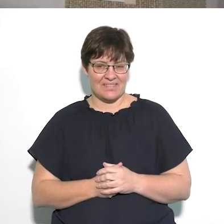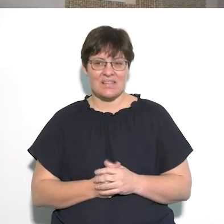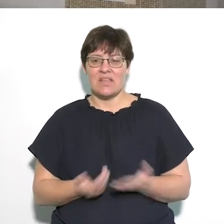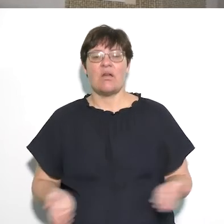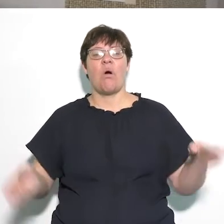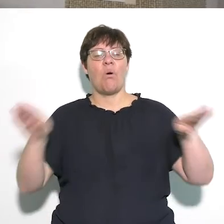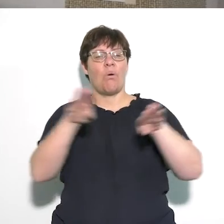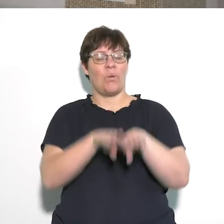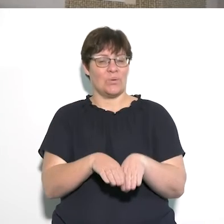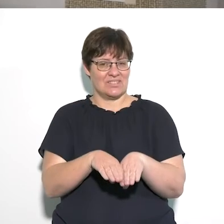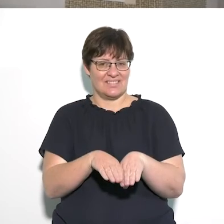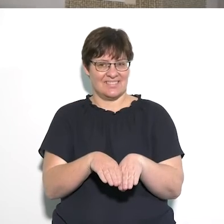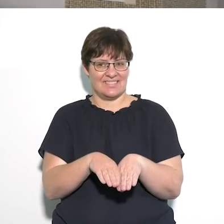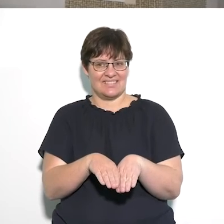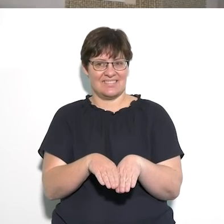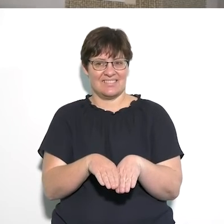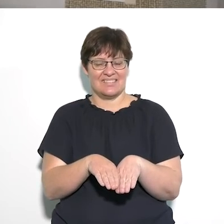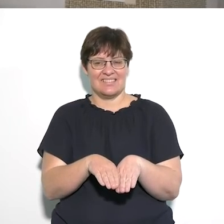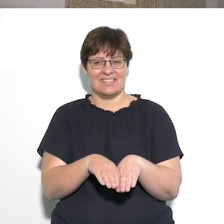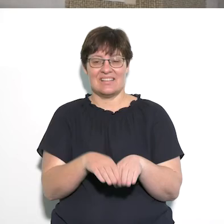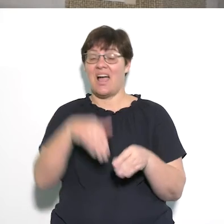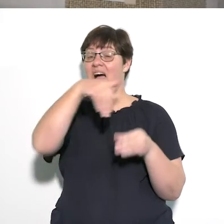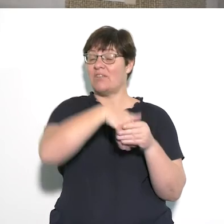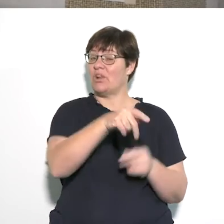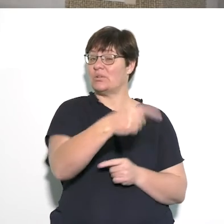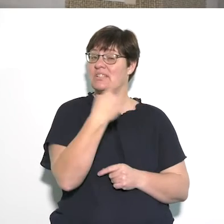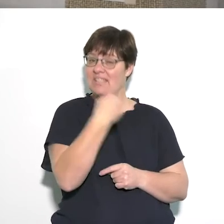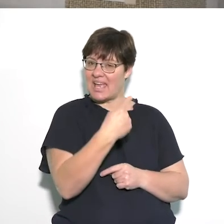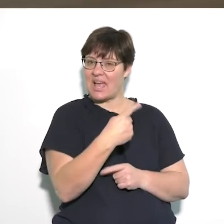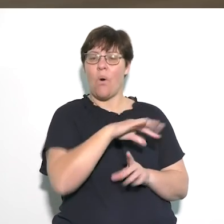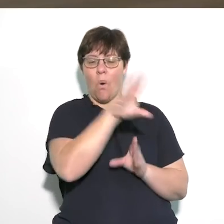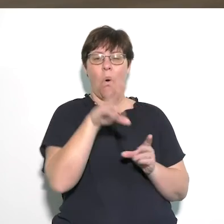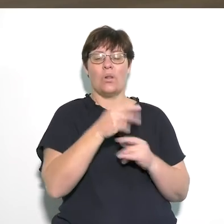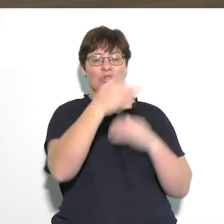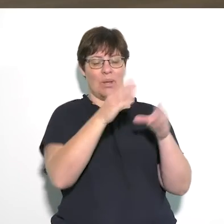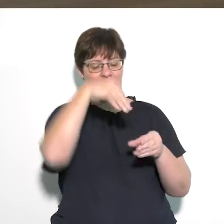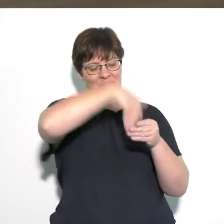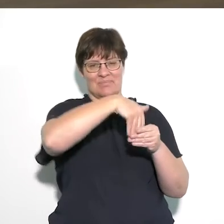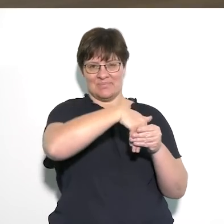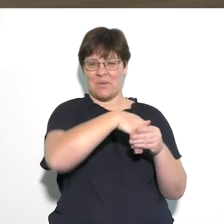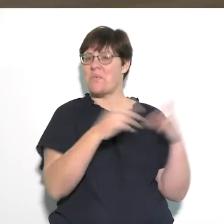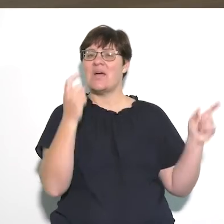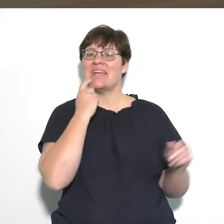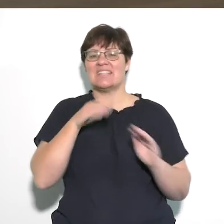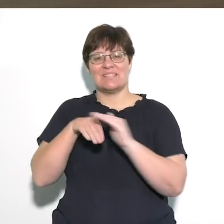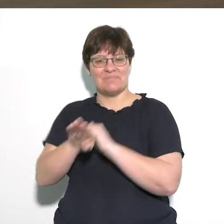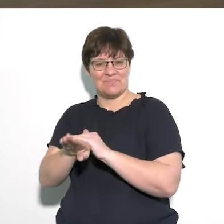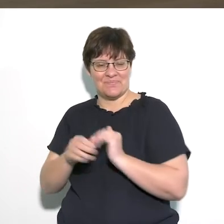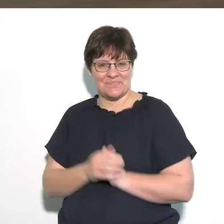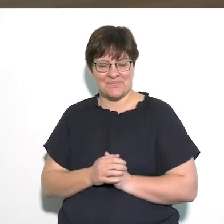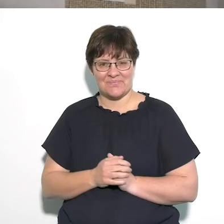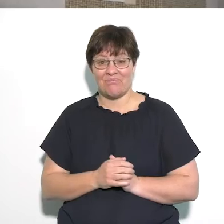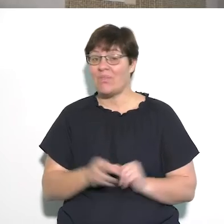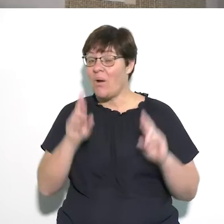this board just closes up like this. I've got a little envelope here to put all my shapes in, and it makes for easy